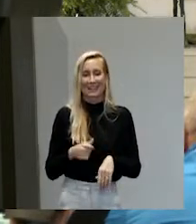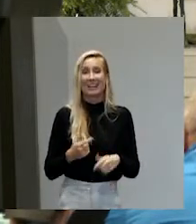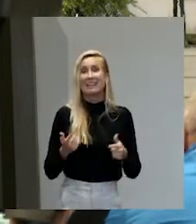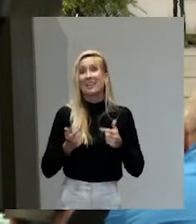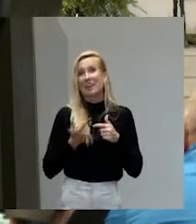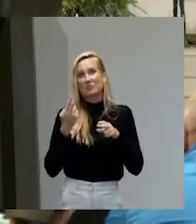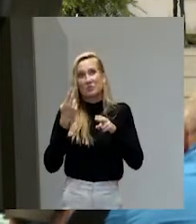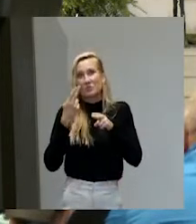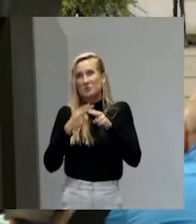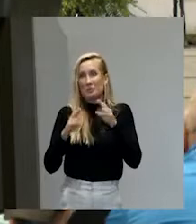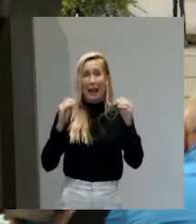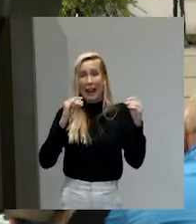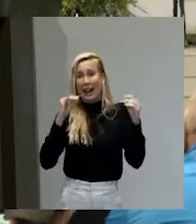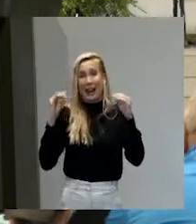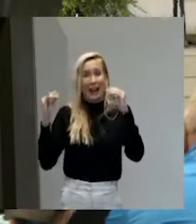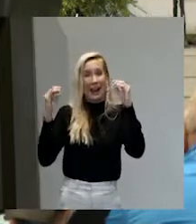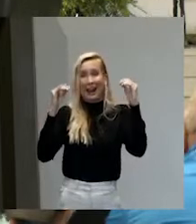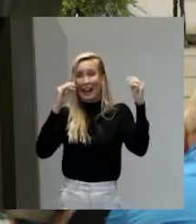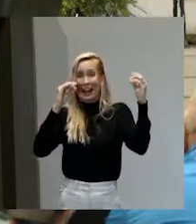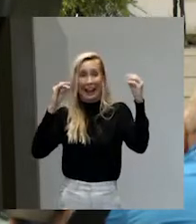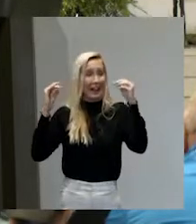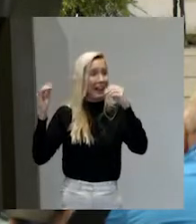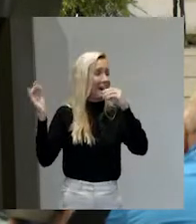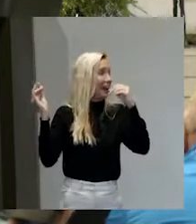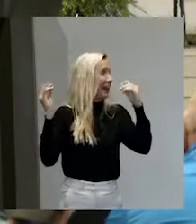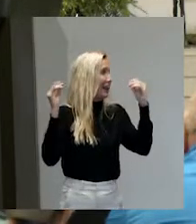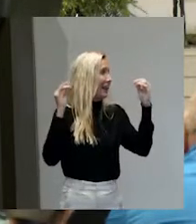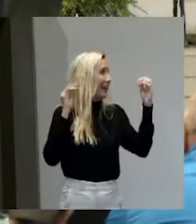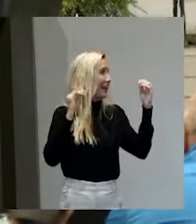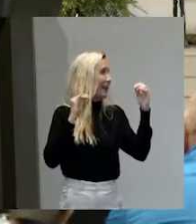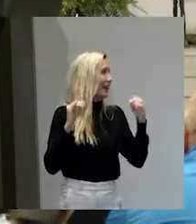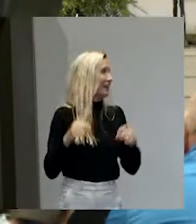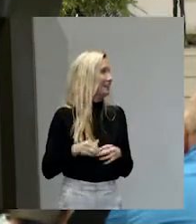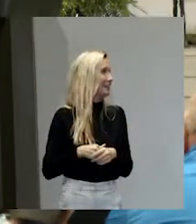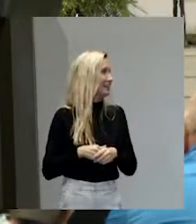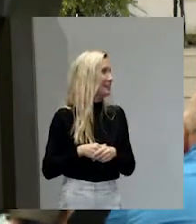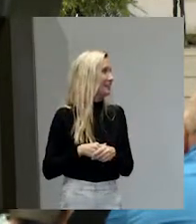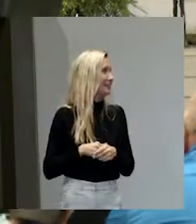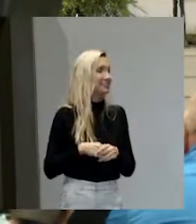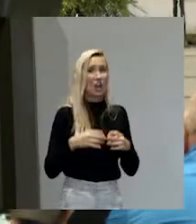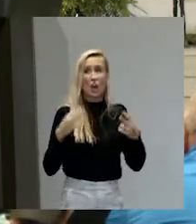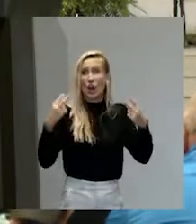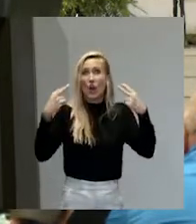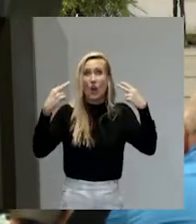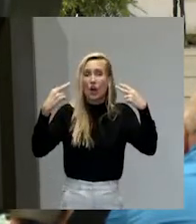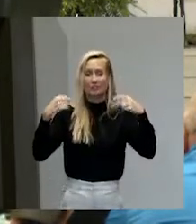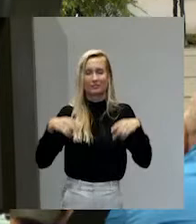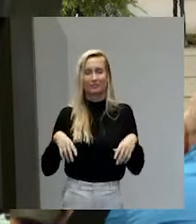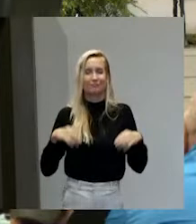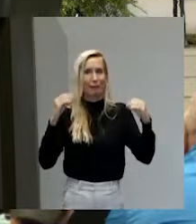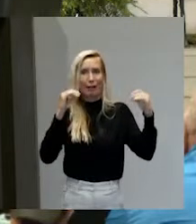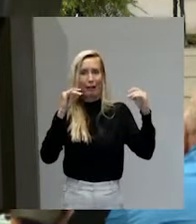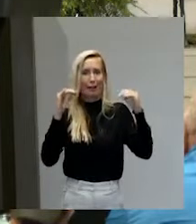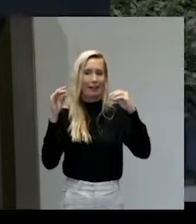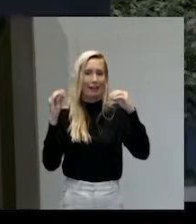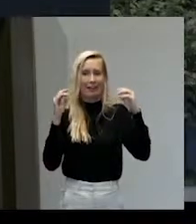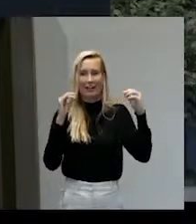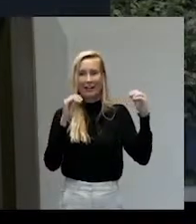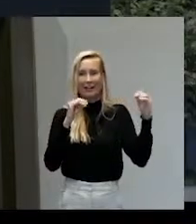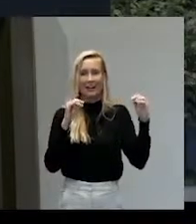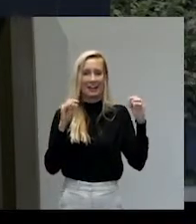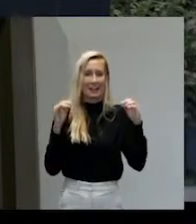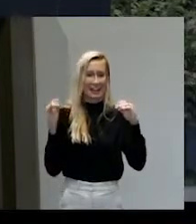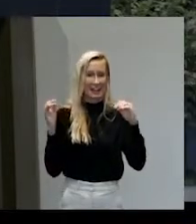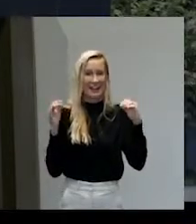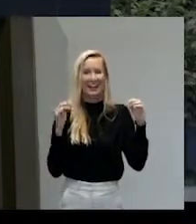look at this. What? She's been. No. This is like exactly. I'd rather do a like backflip than touch those feet.